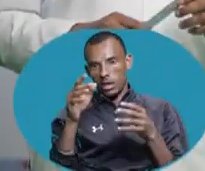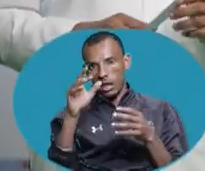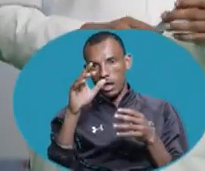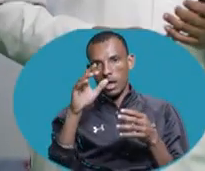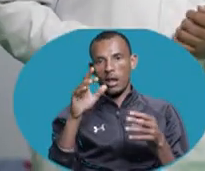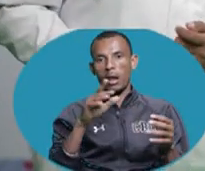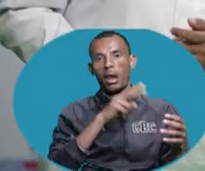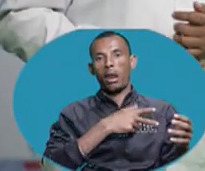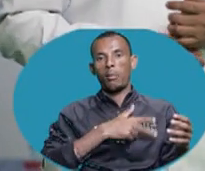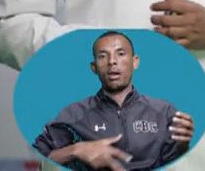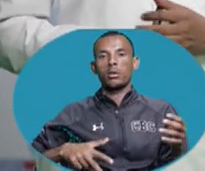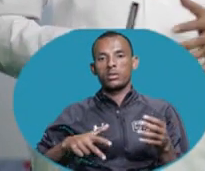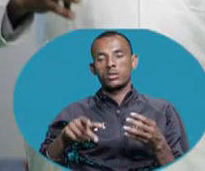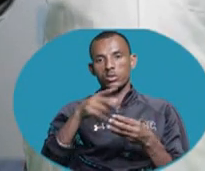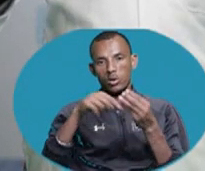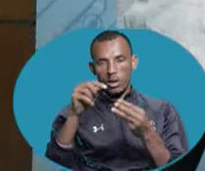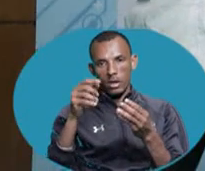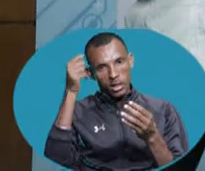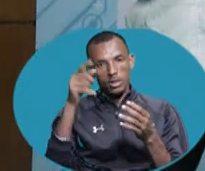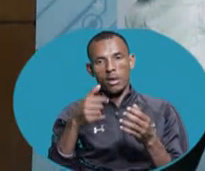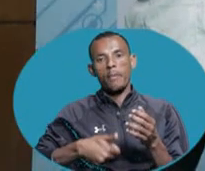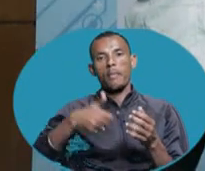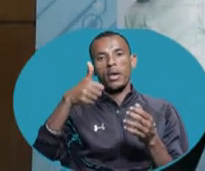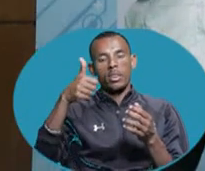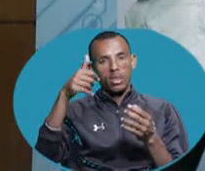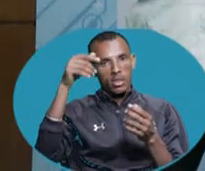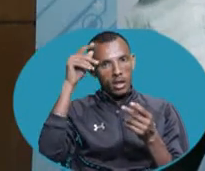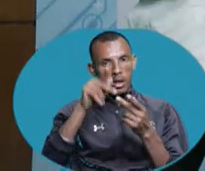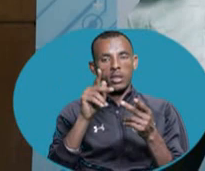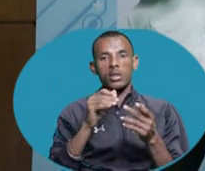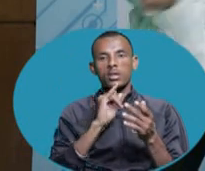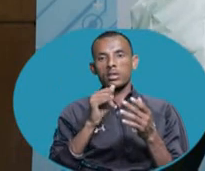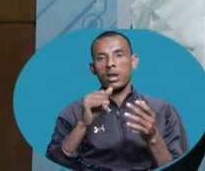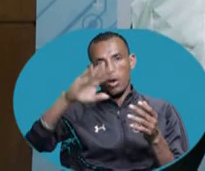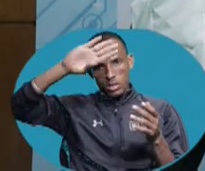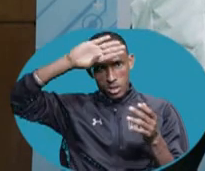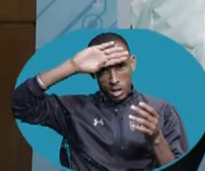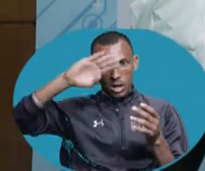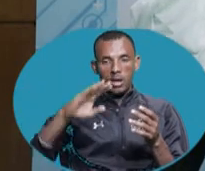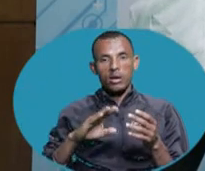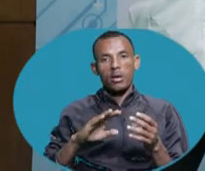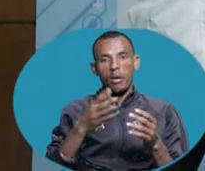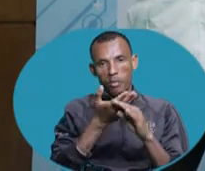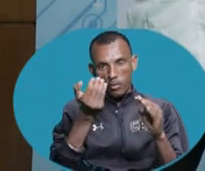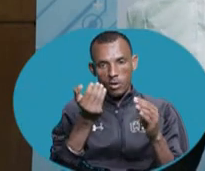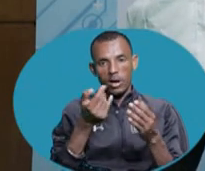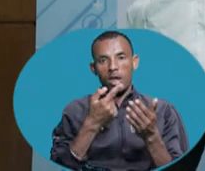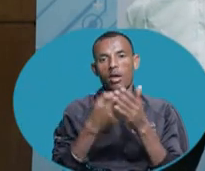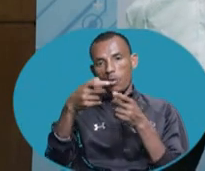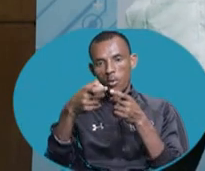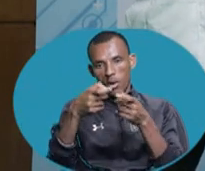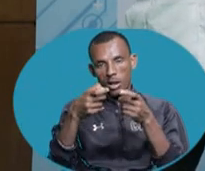In 1936, his main target, Anschluss. Anschluss means part of Austria. Before he